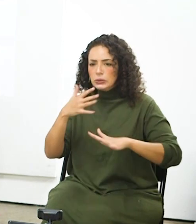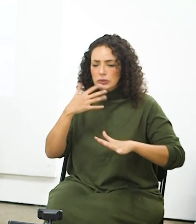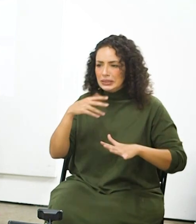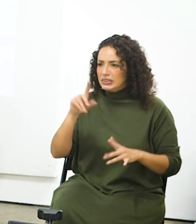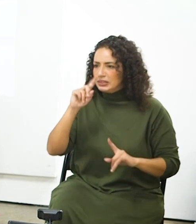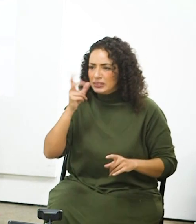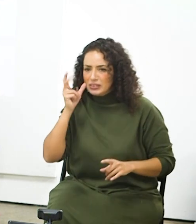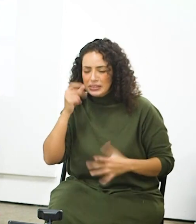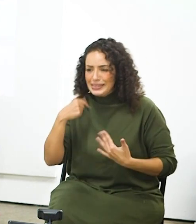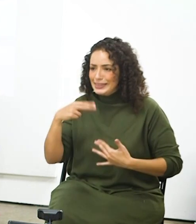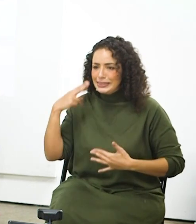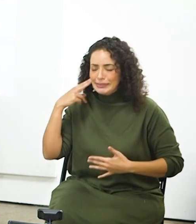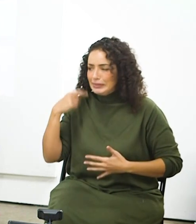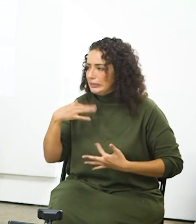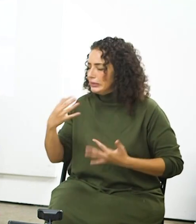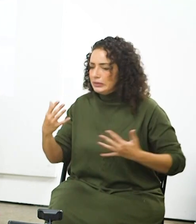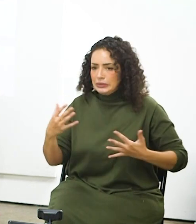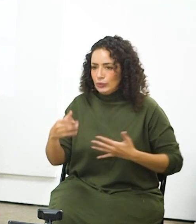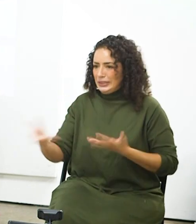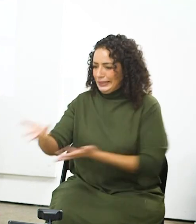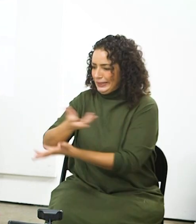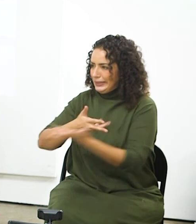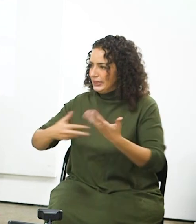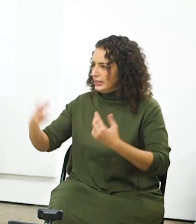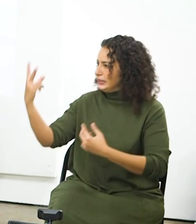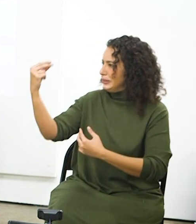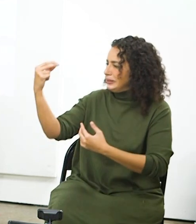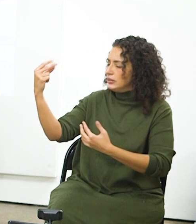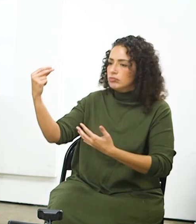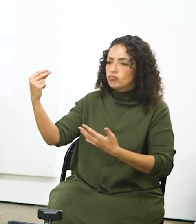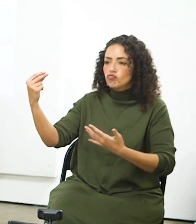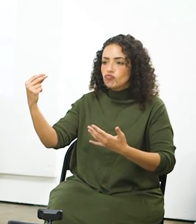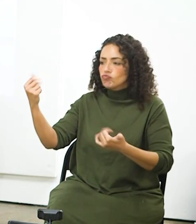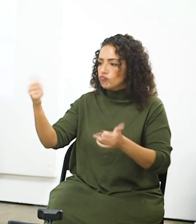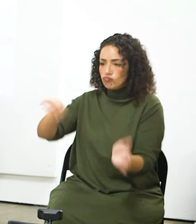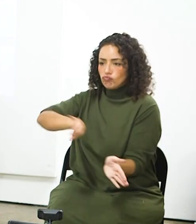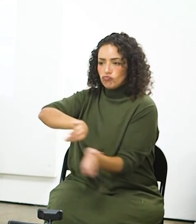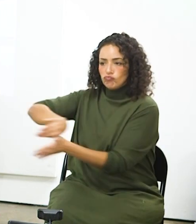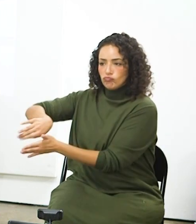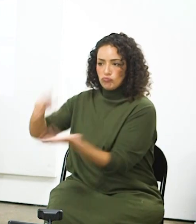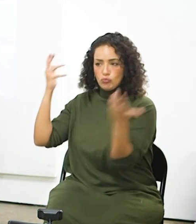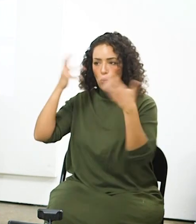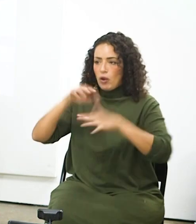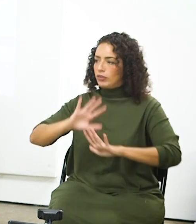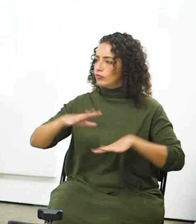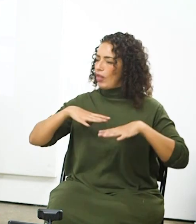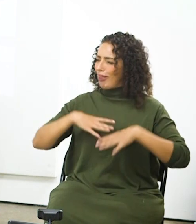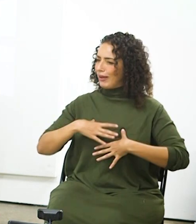listening or talking on the conversation so that there wasn't any miscommunications.